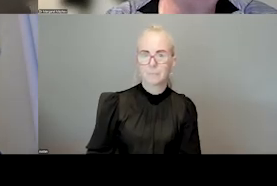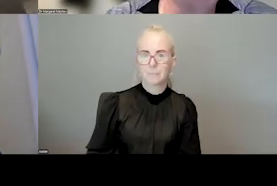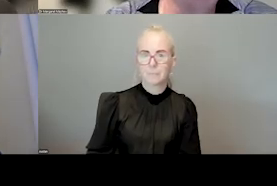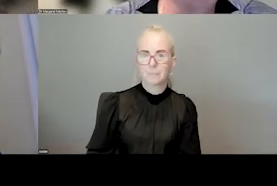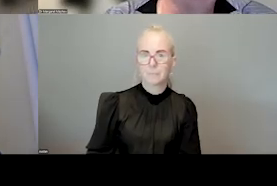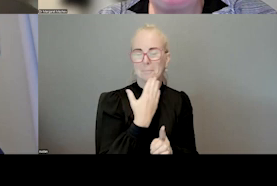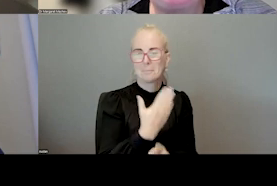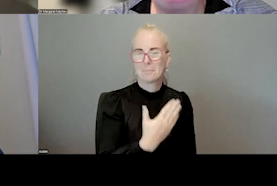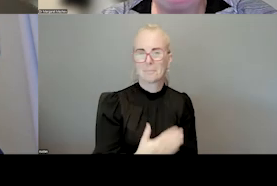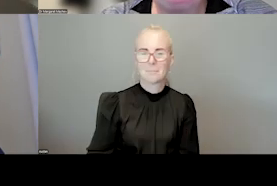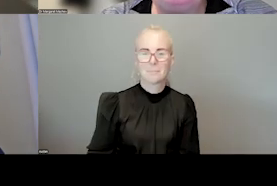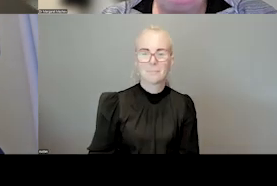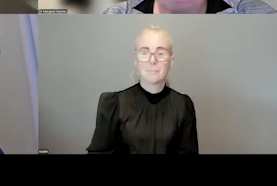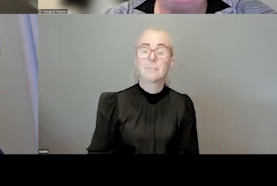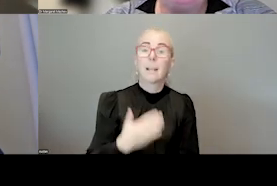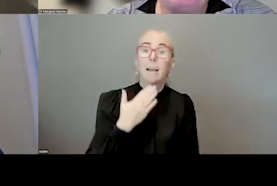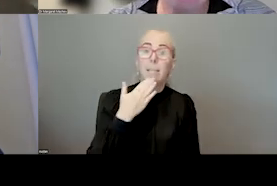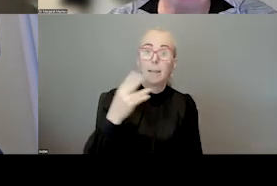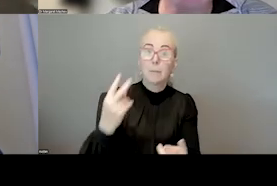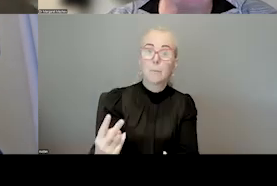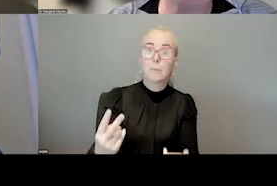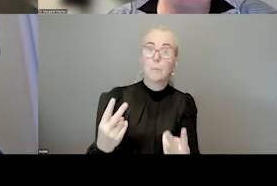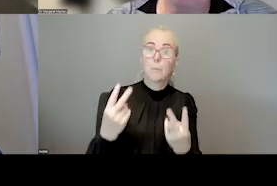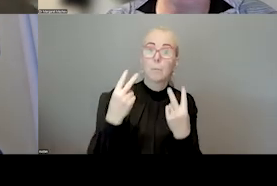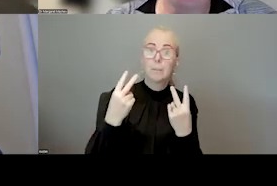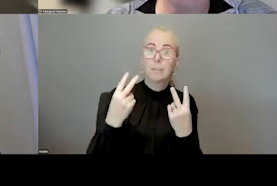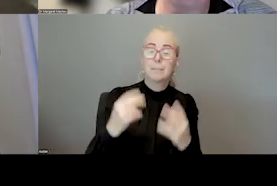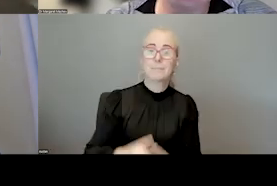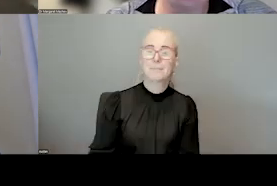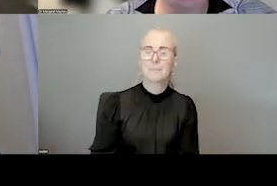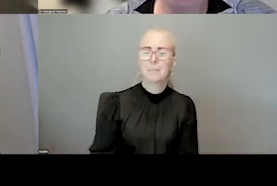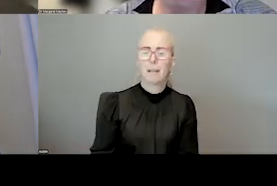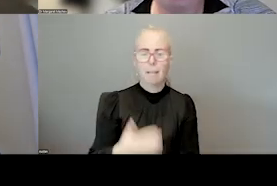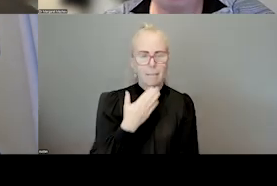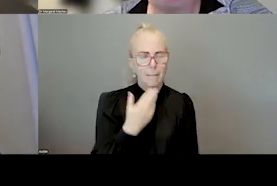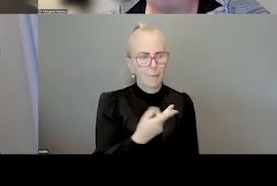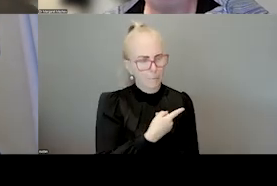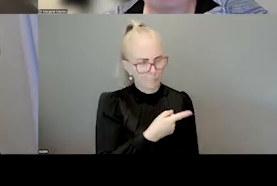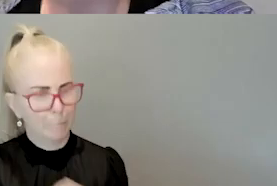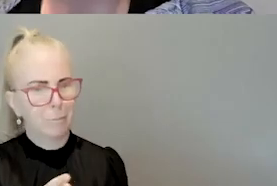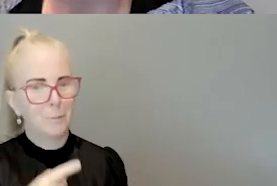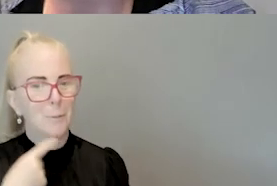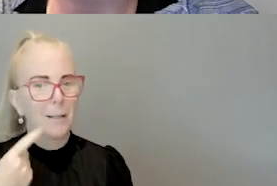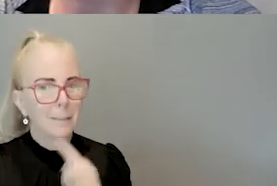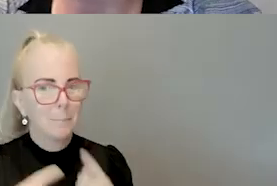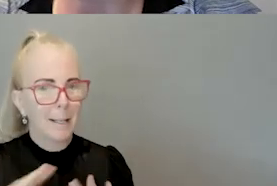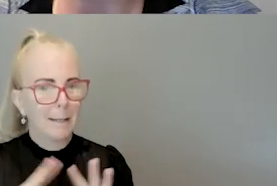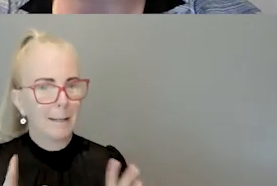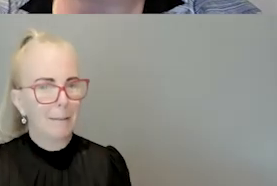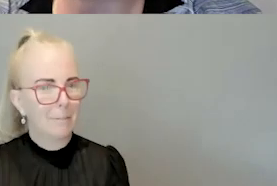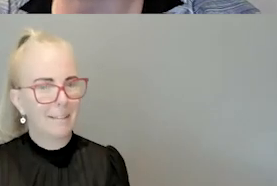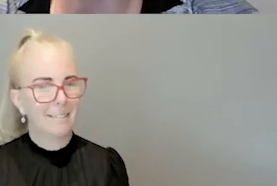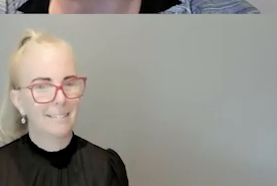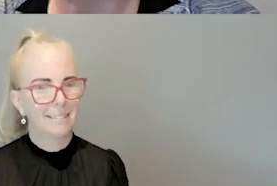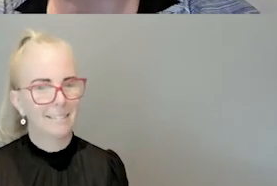.gov.au. Thank you, all of you, for explaining things so clearly and warmly. And thank you,